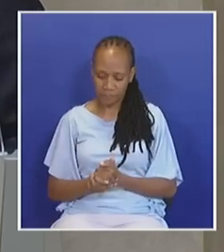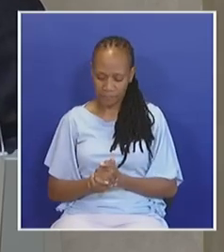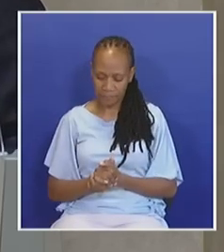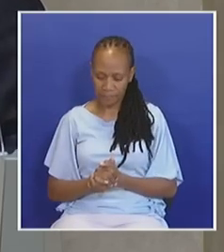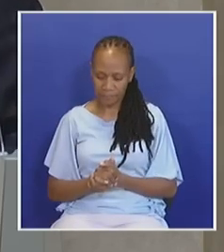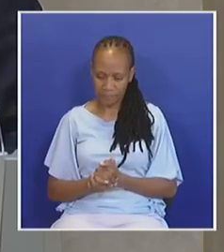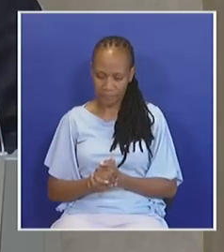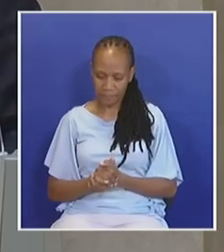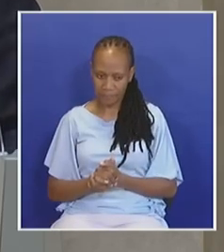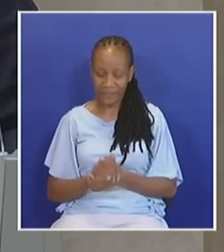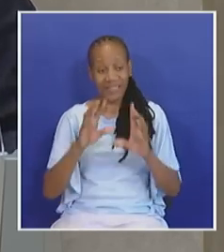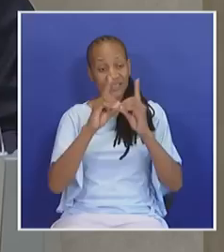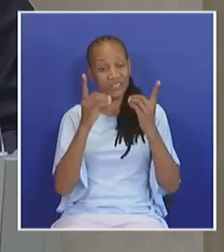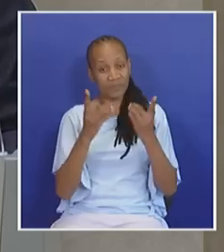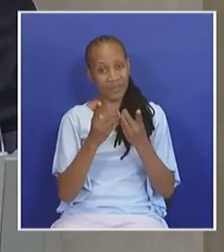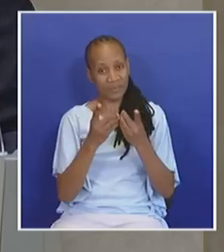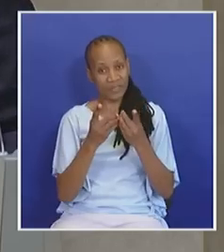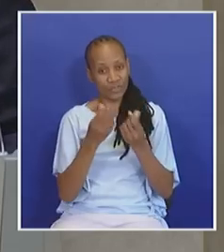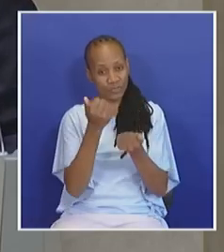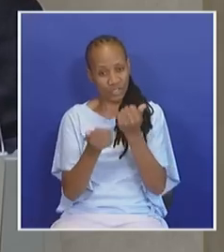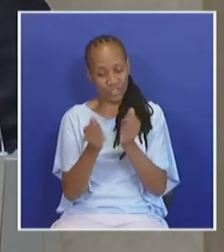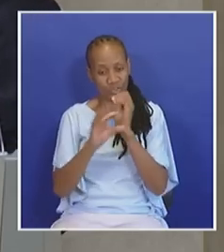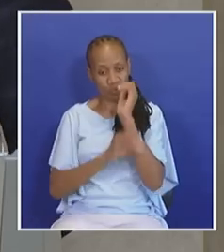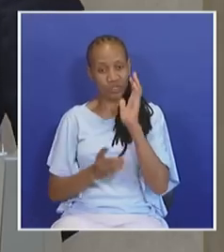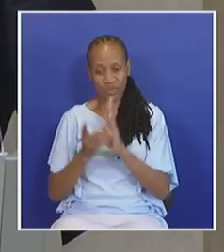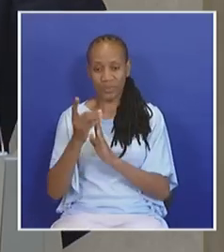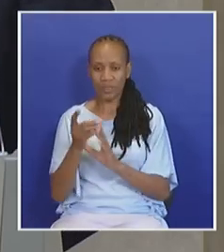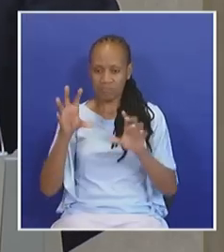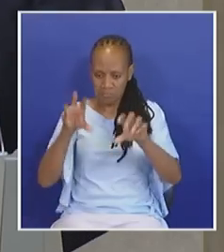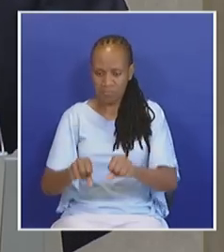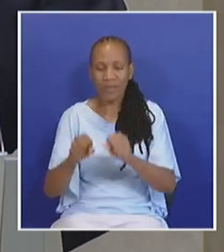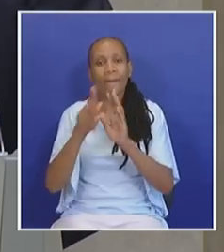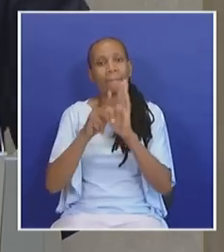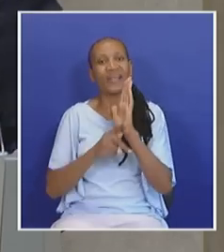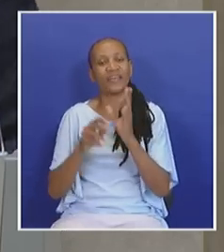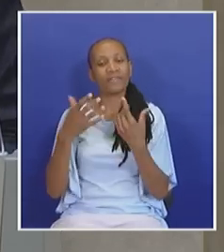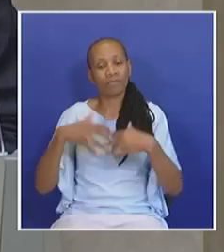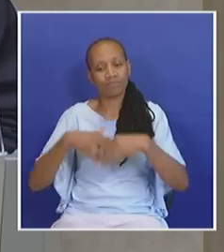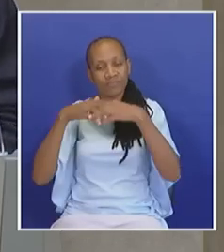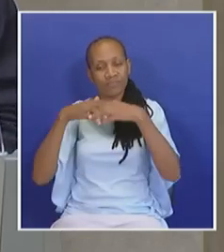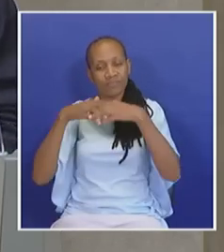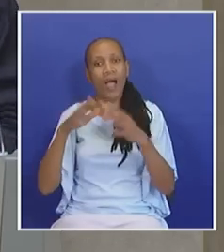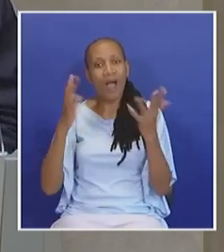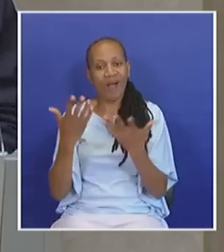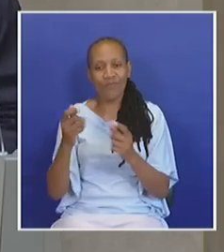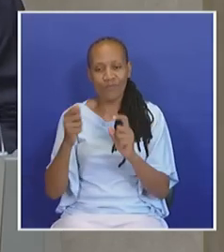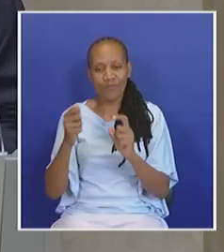has undertaken to produce a national action plan to combat racism,